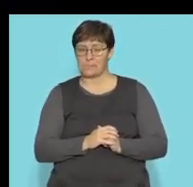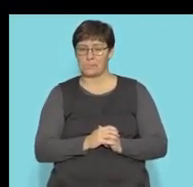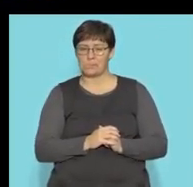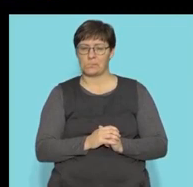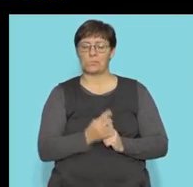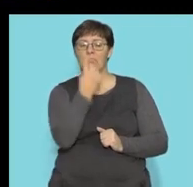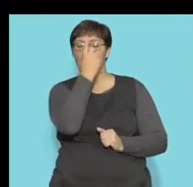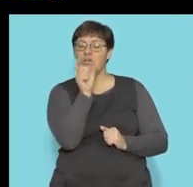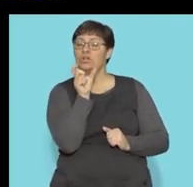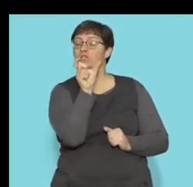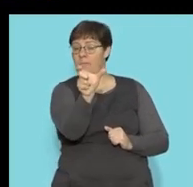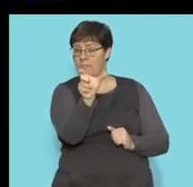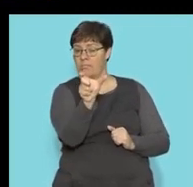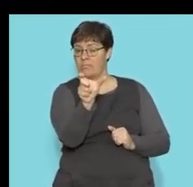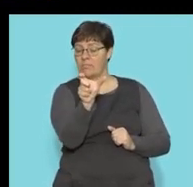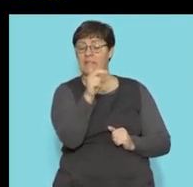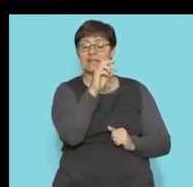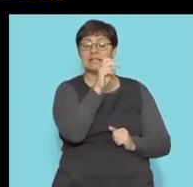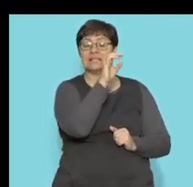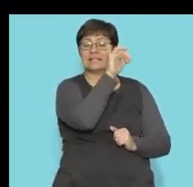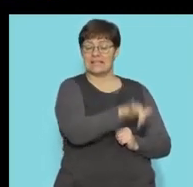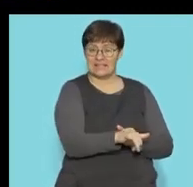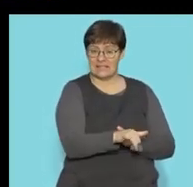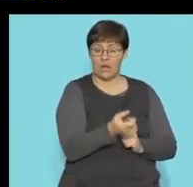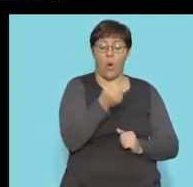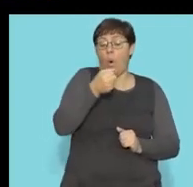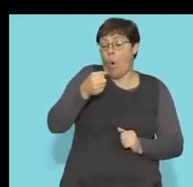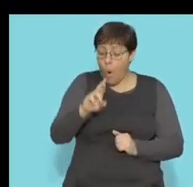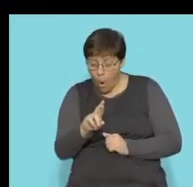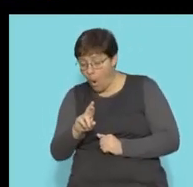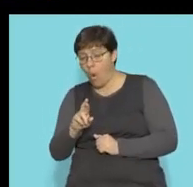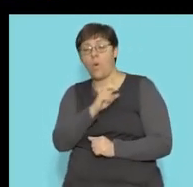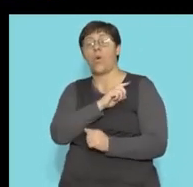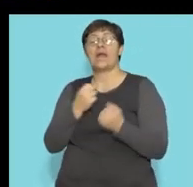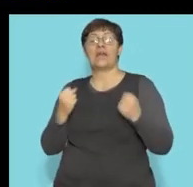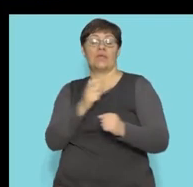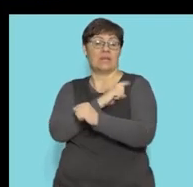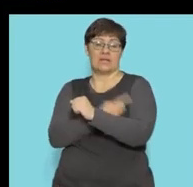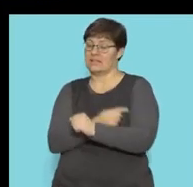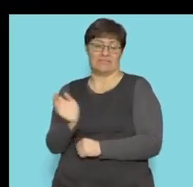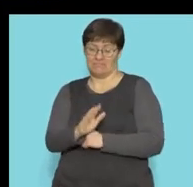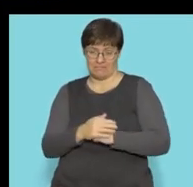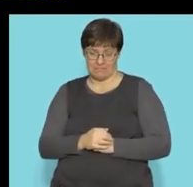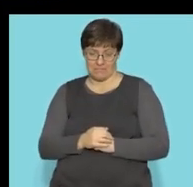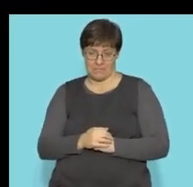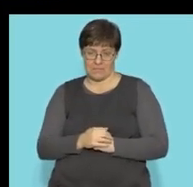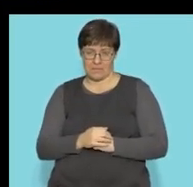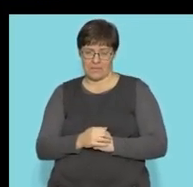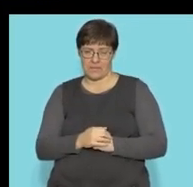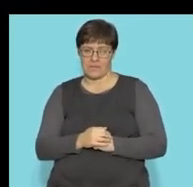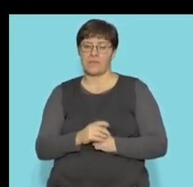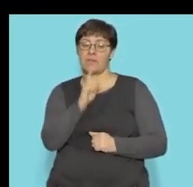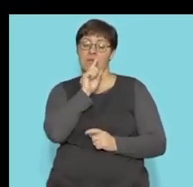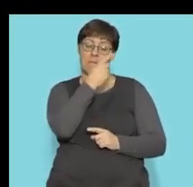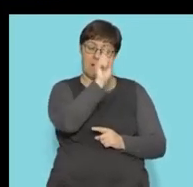we're not saying density or carrying capacity, because then the examiner will have marked the